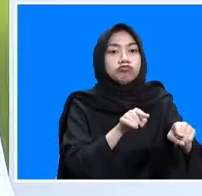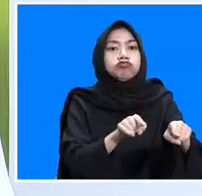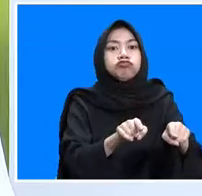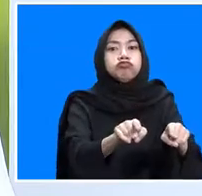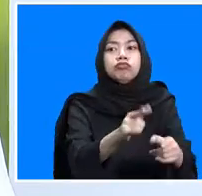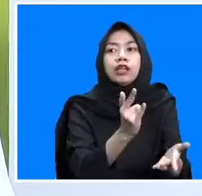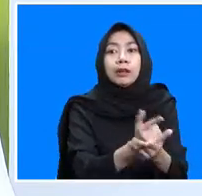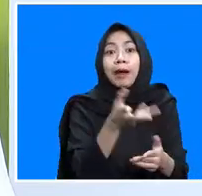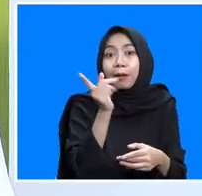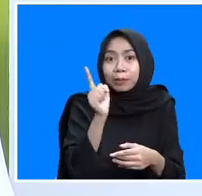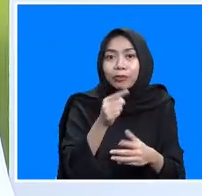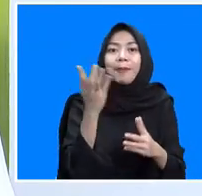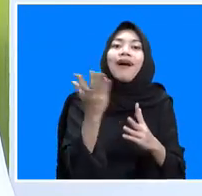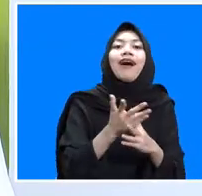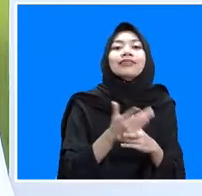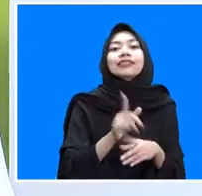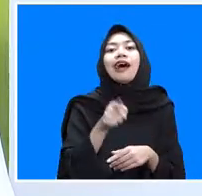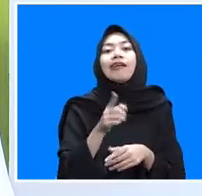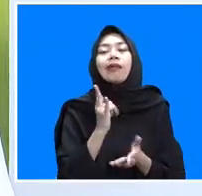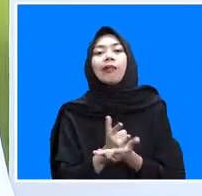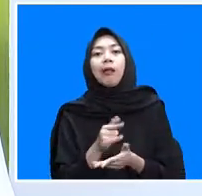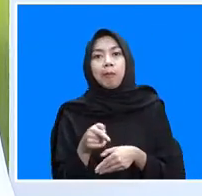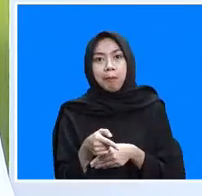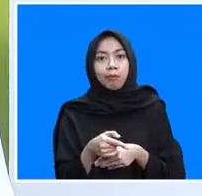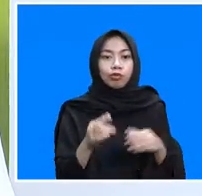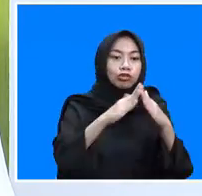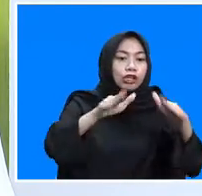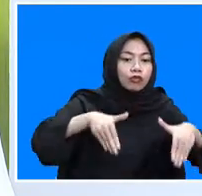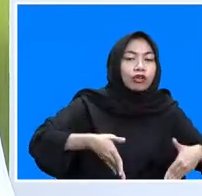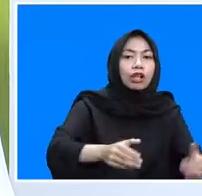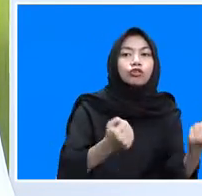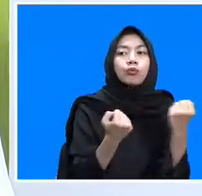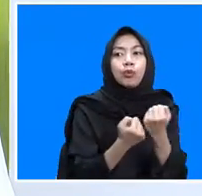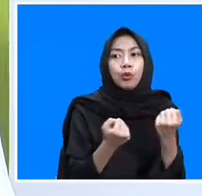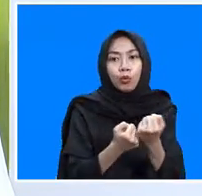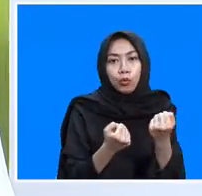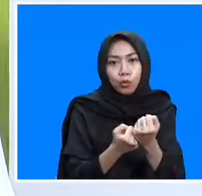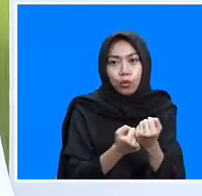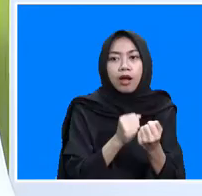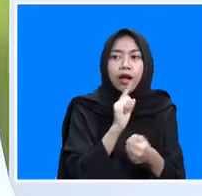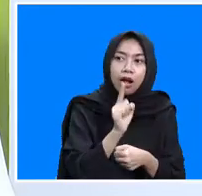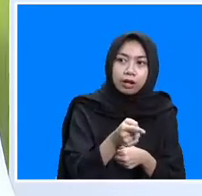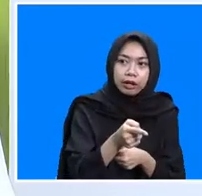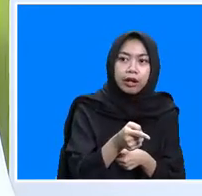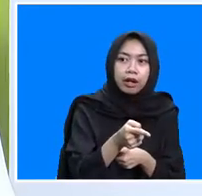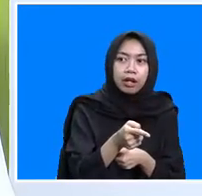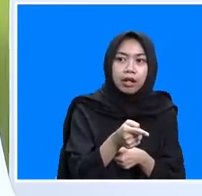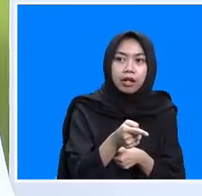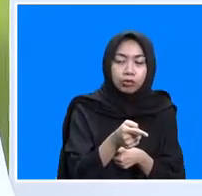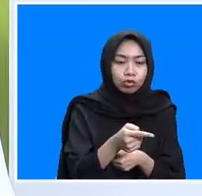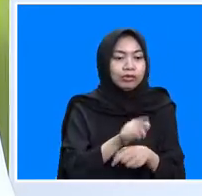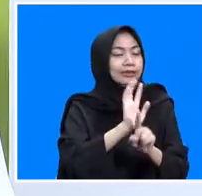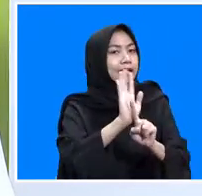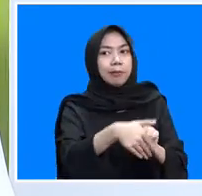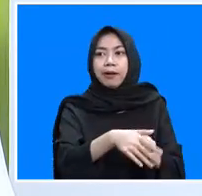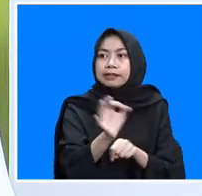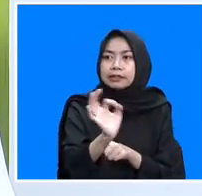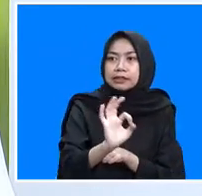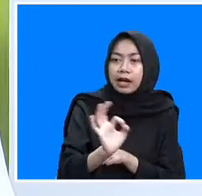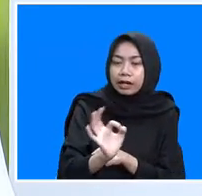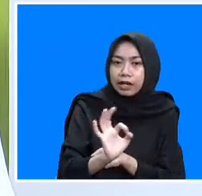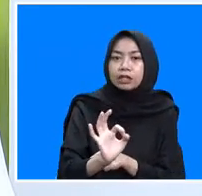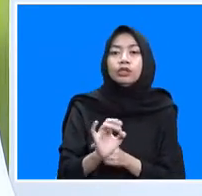of access to, you know, infrastructure, to digital assets, that made the difference. And also the